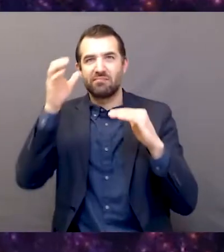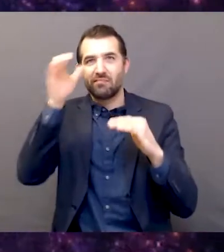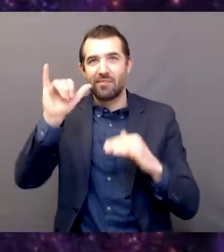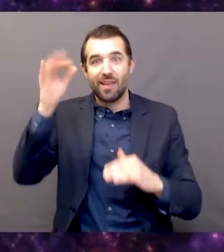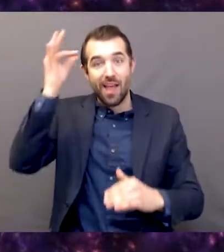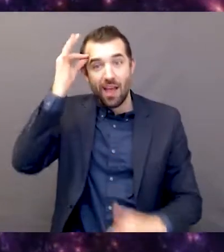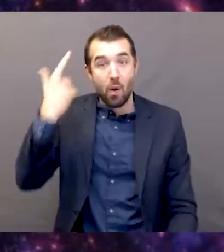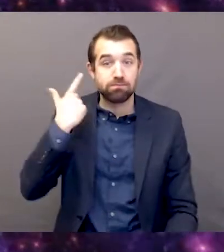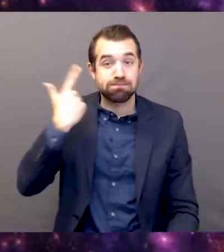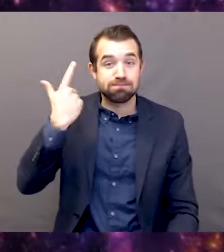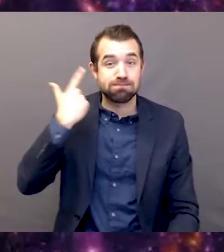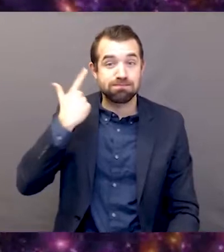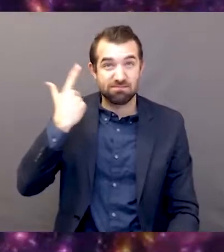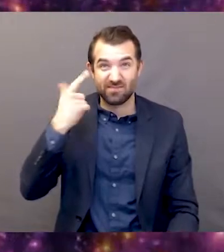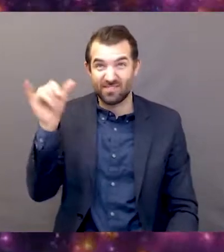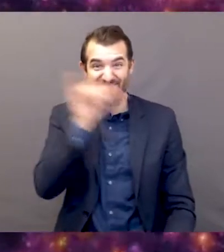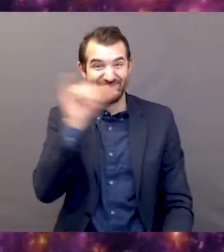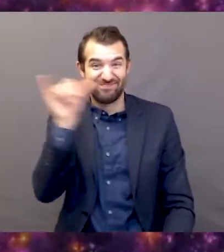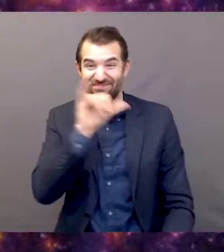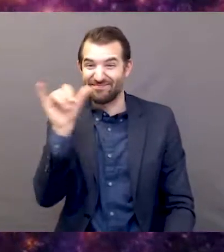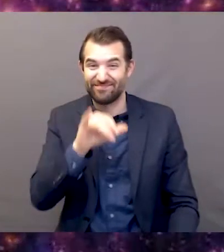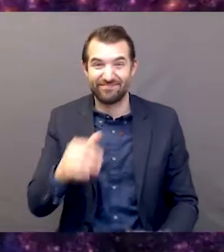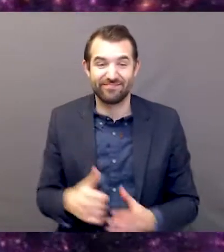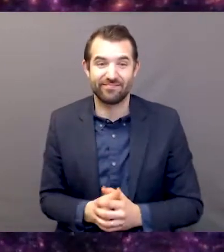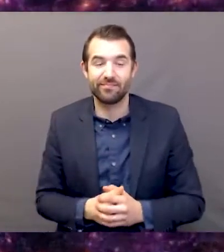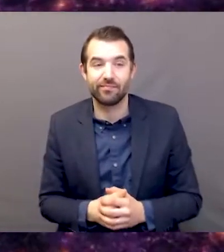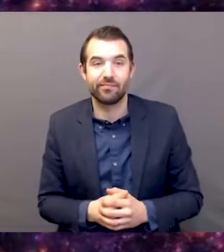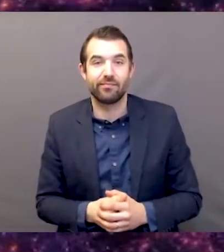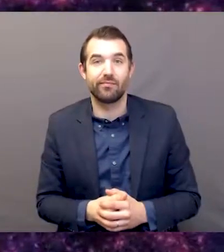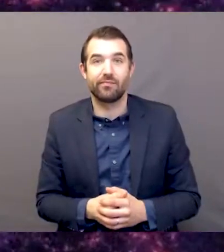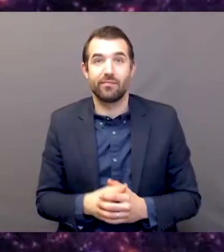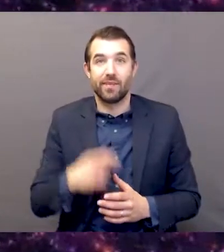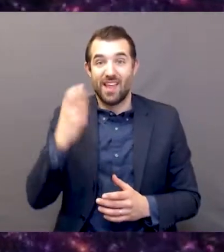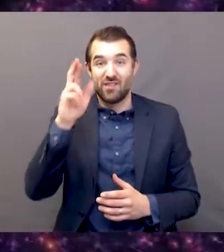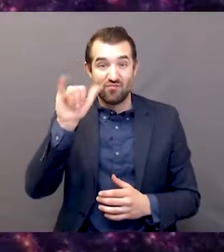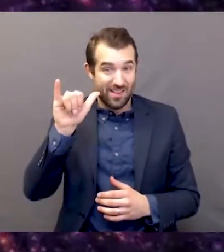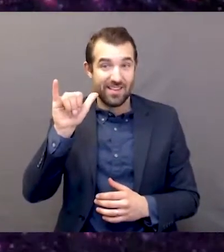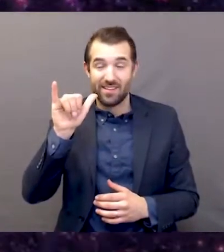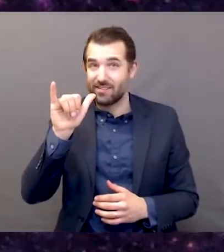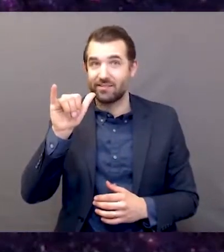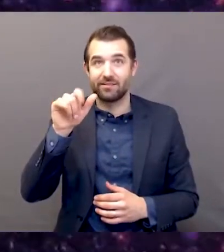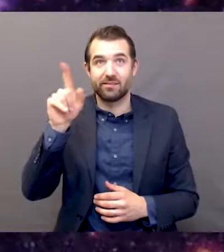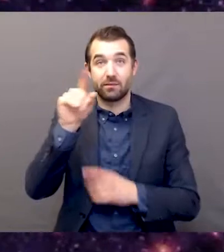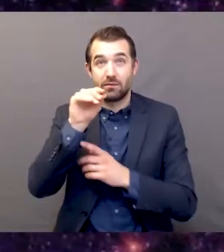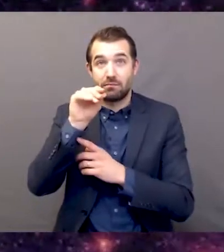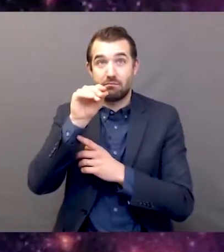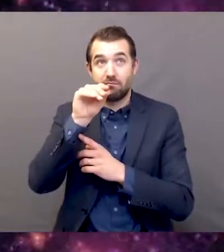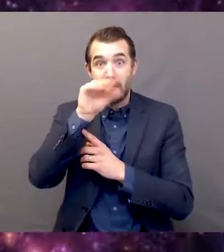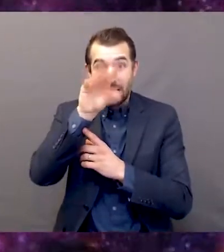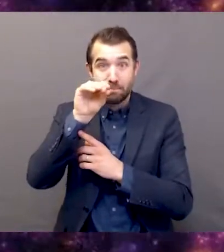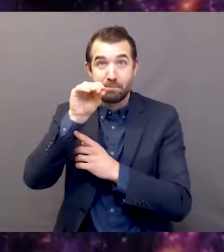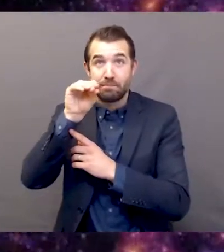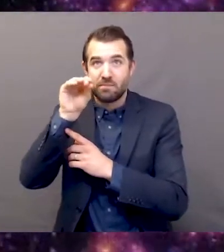Not only do we have to go to space for X-ray studies, but X-rays are notoriously hard to focus, to make real images. If X-rays shine directly